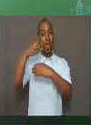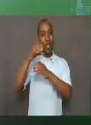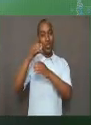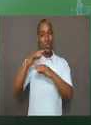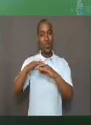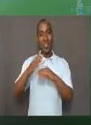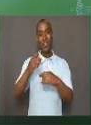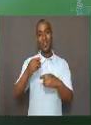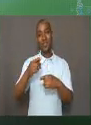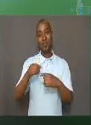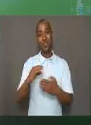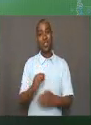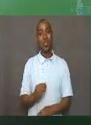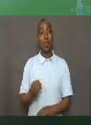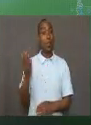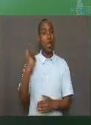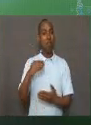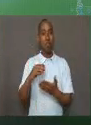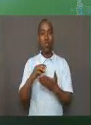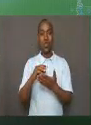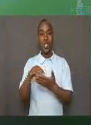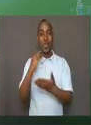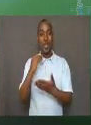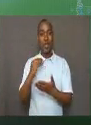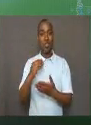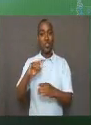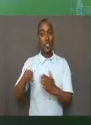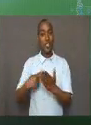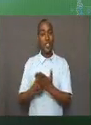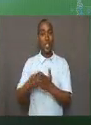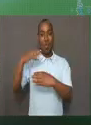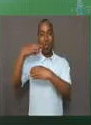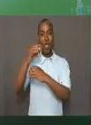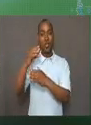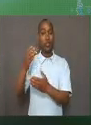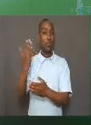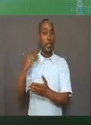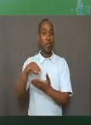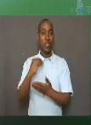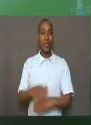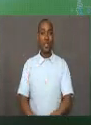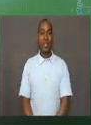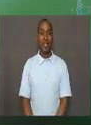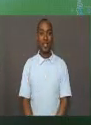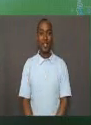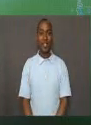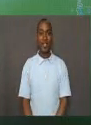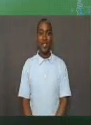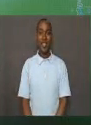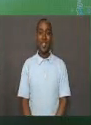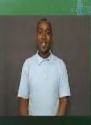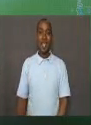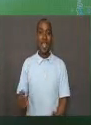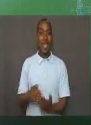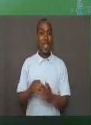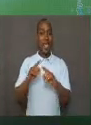microscope. We studied the microscope in our last lesson. We looked at